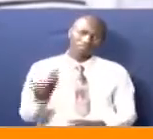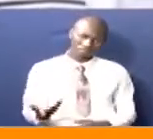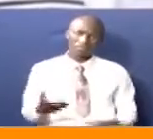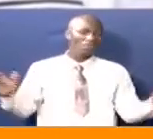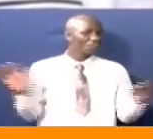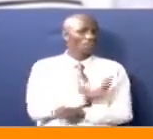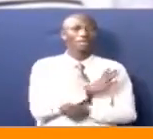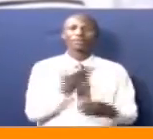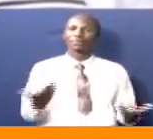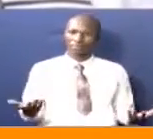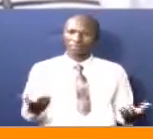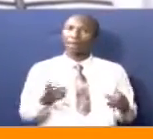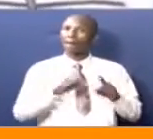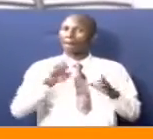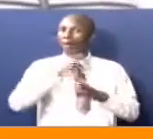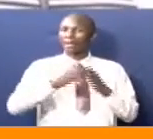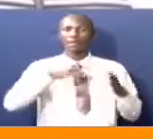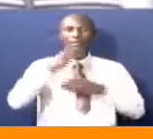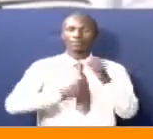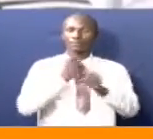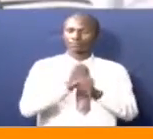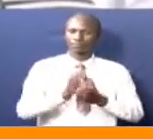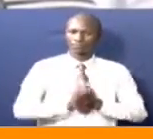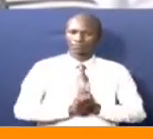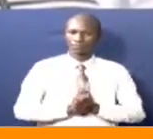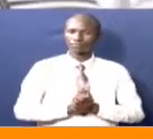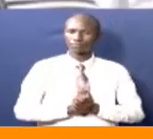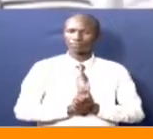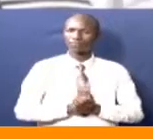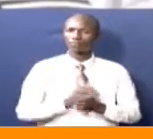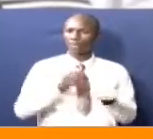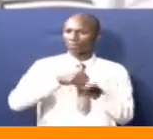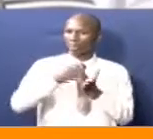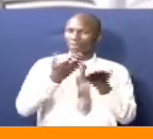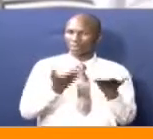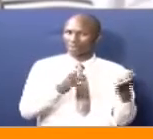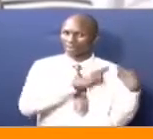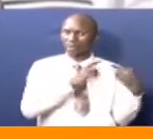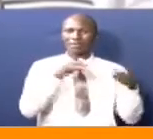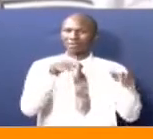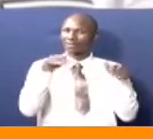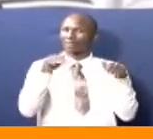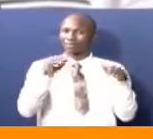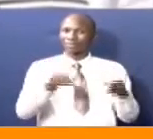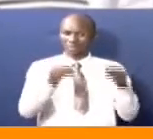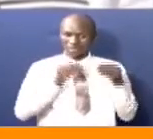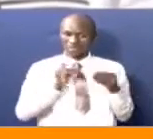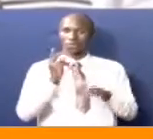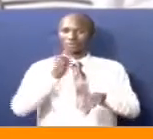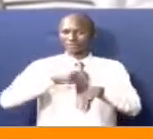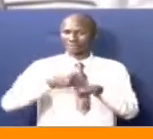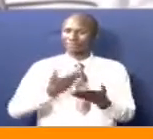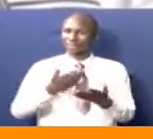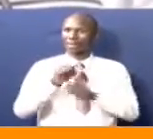fully by the end of next year. As far as Makueni is concerned, I think the delay has also given us time